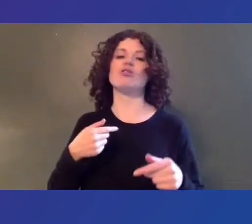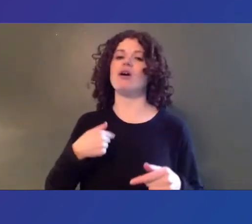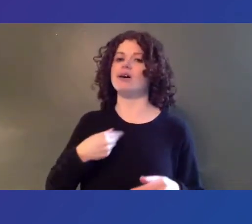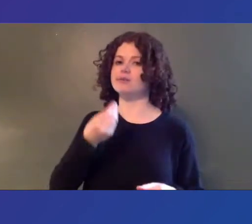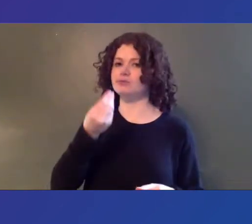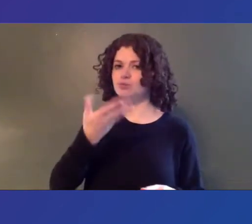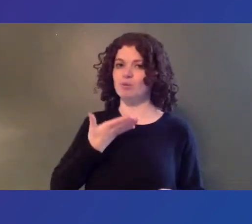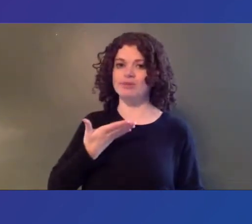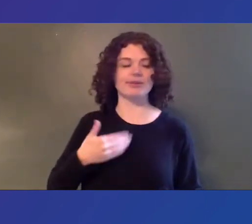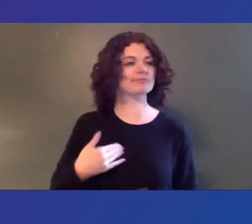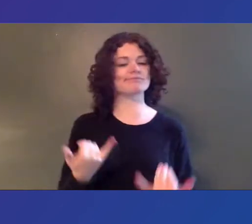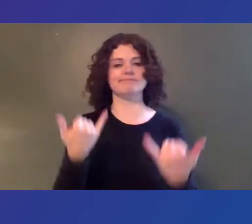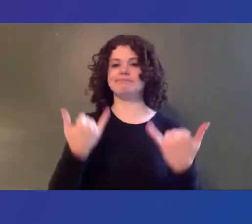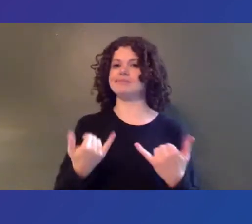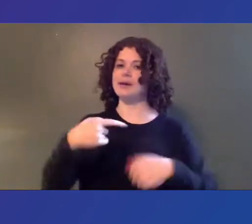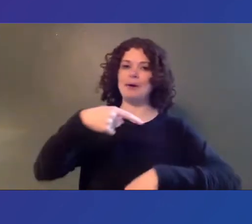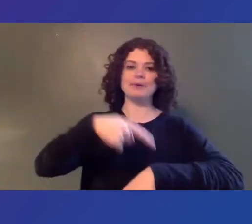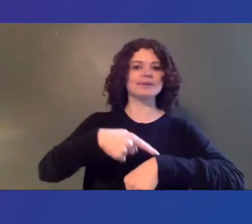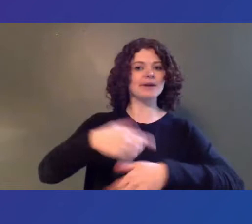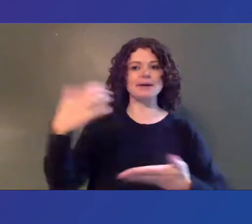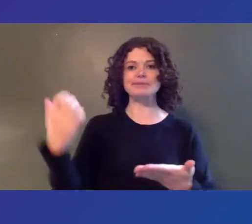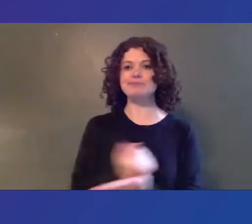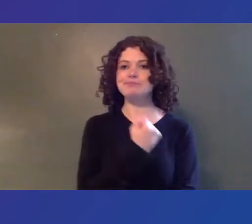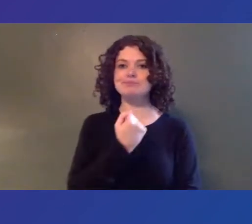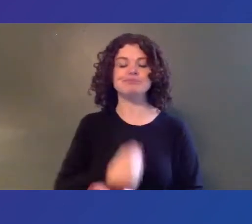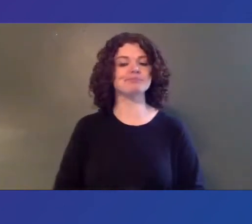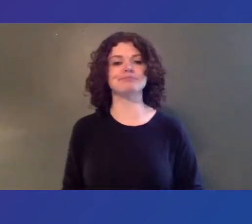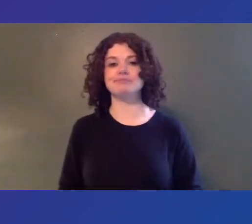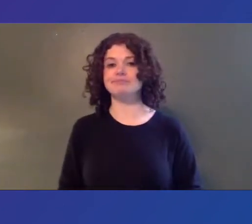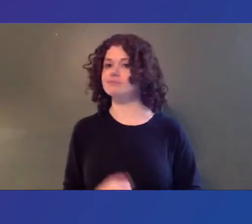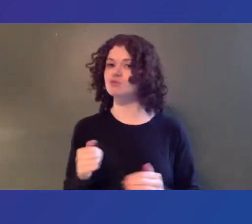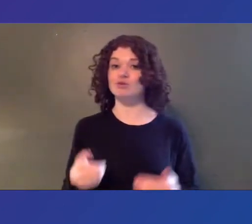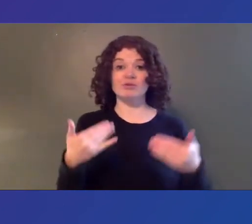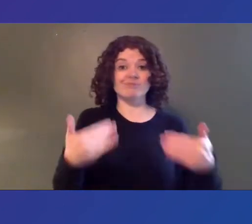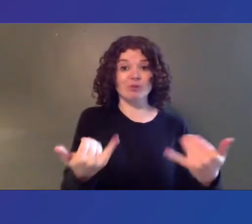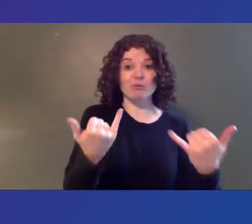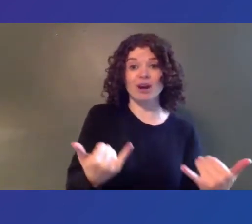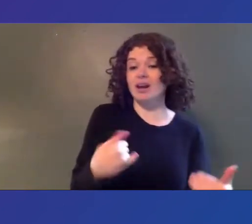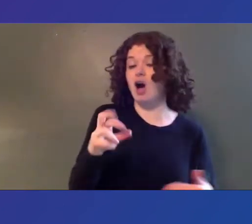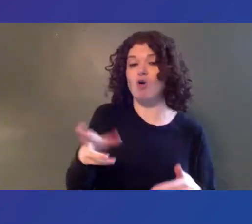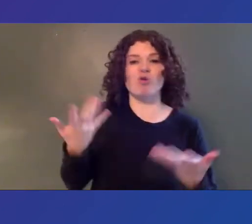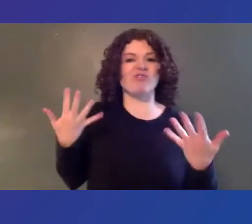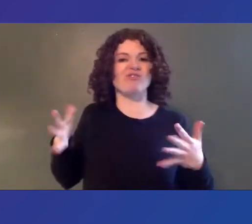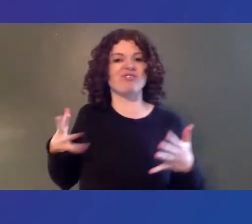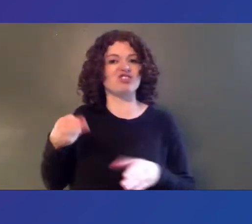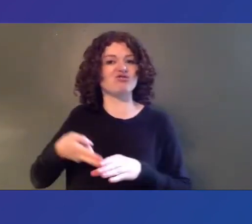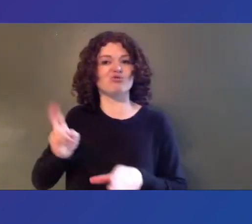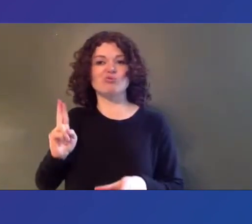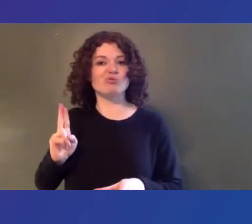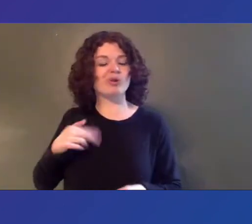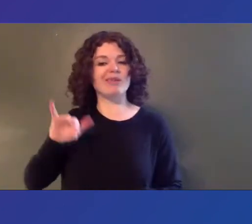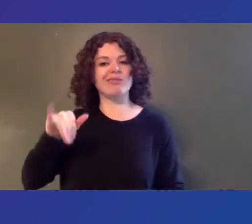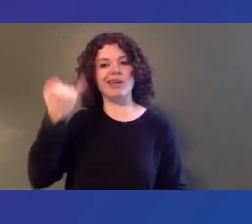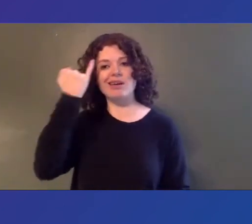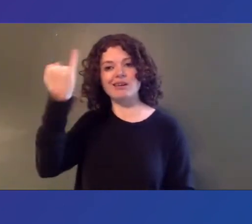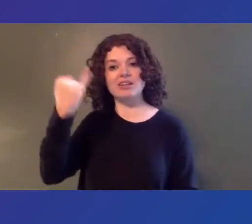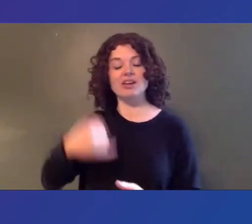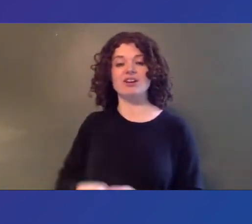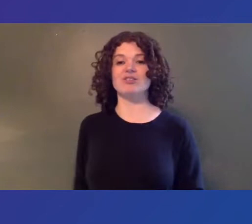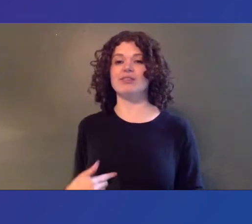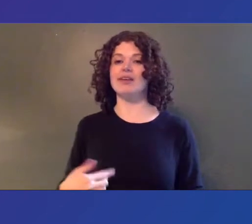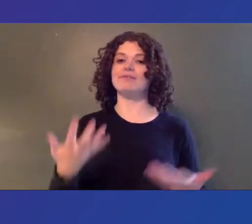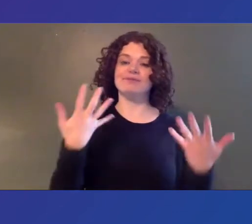it or not do it. Get put up or shut up, so to speak. And this is after doing corporate world and after